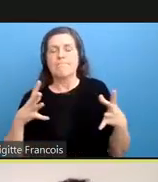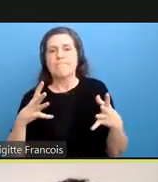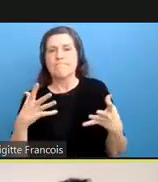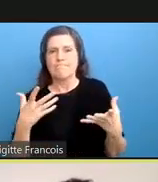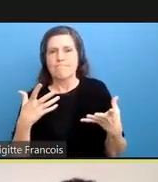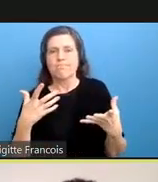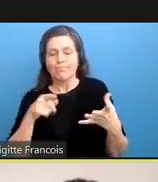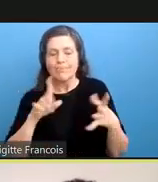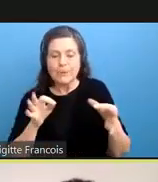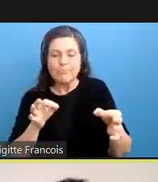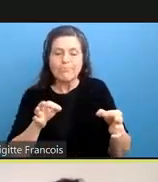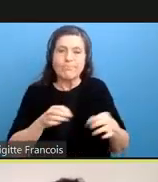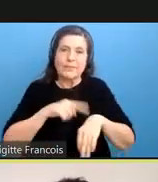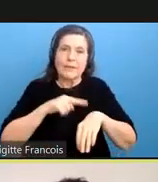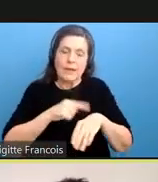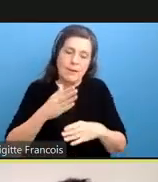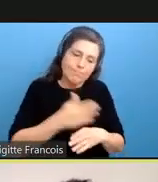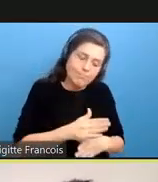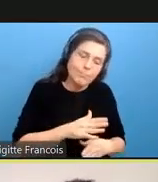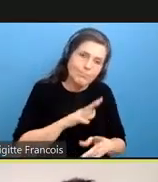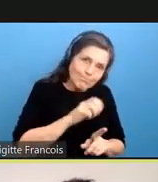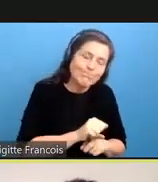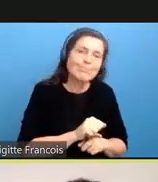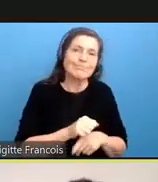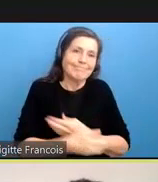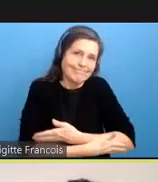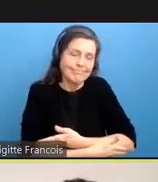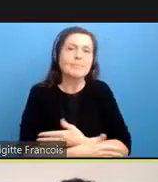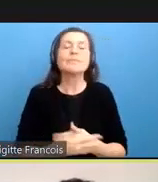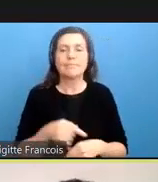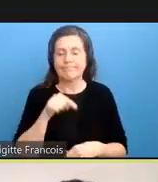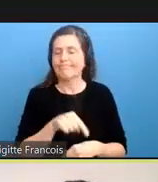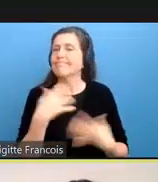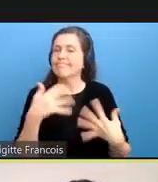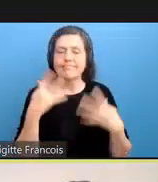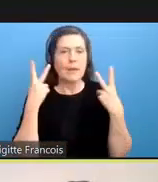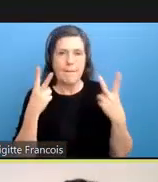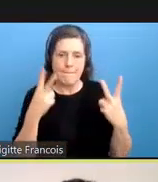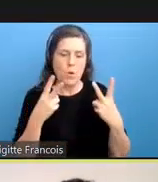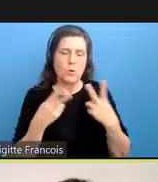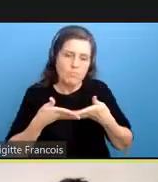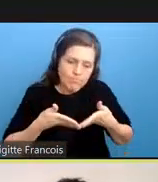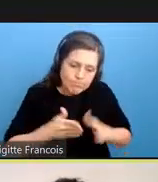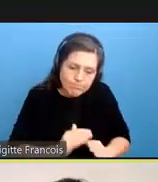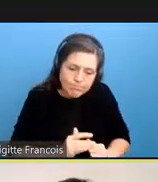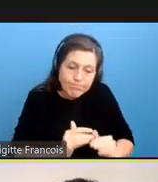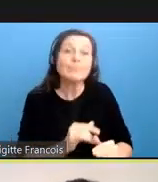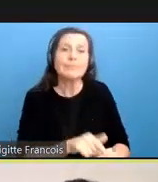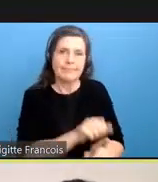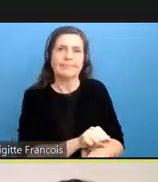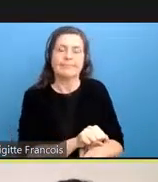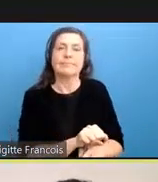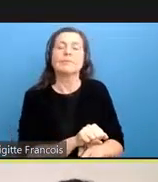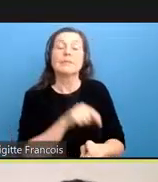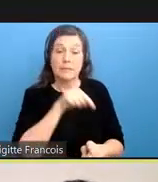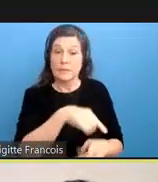points that were made in our presentations earlier today about, identification of deafness and addressing deafness, developing